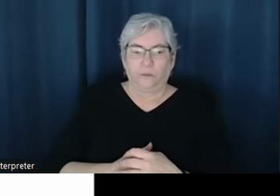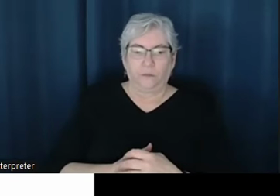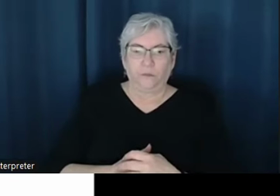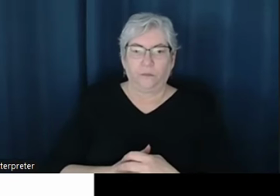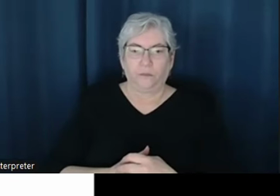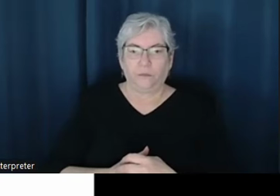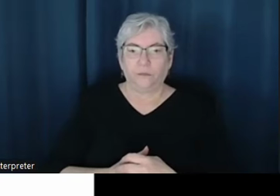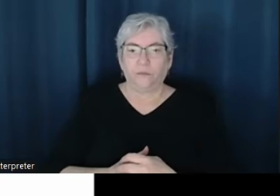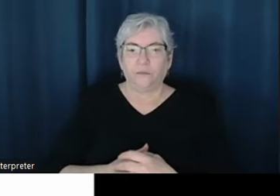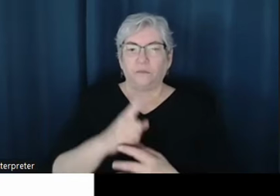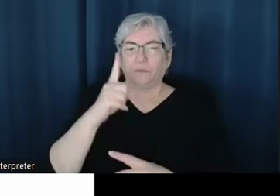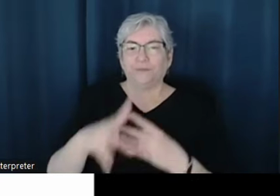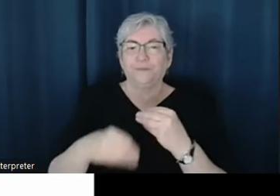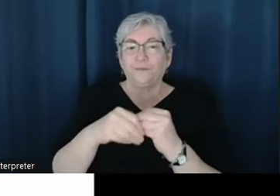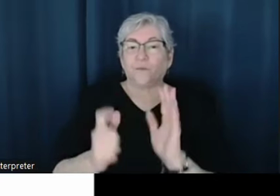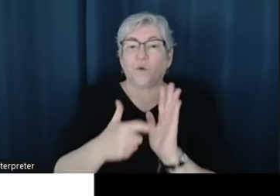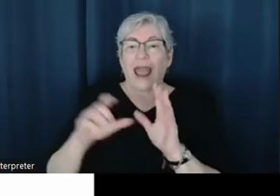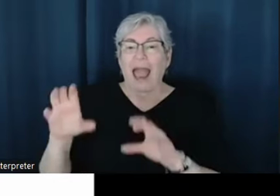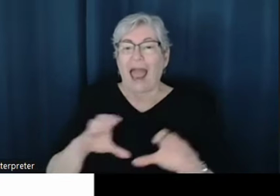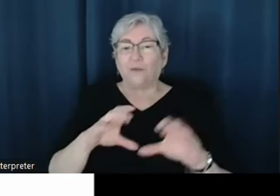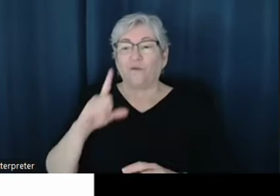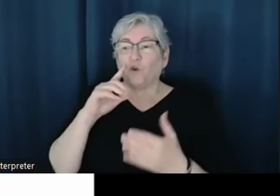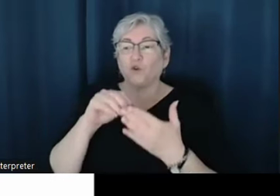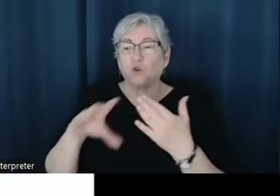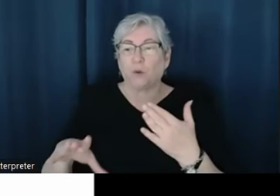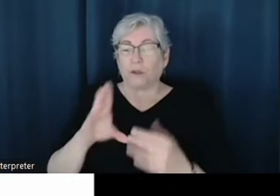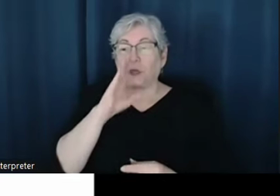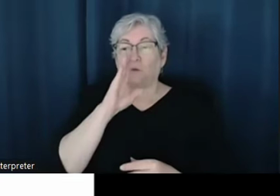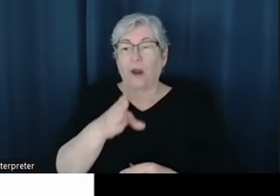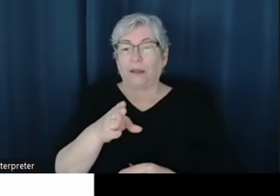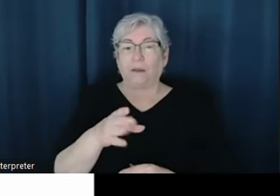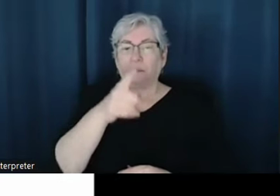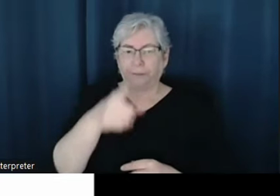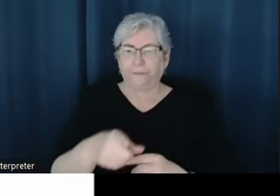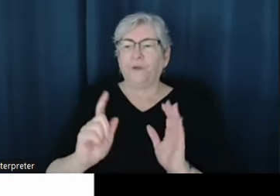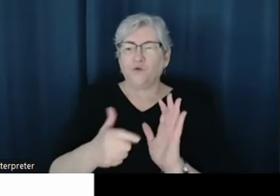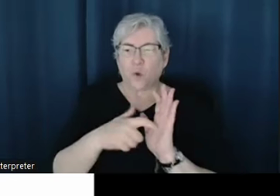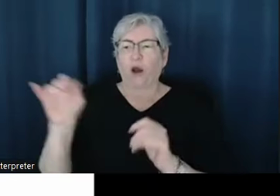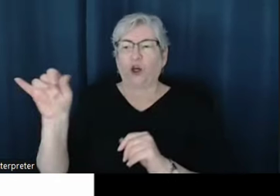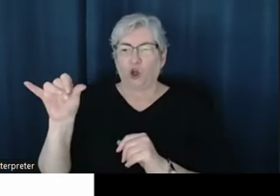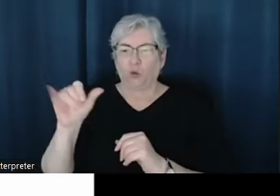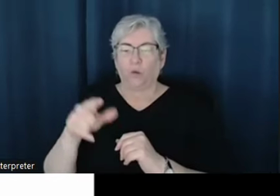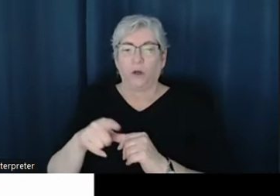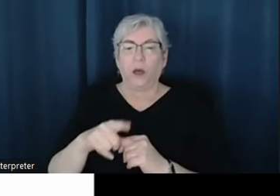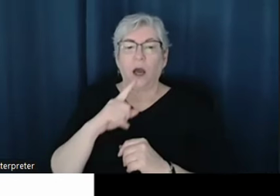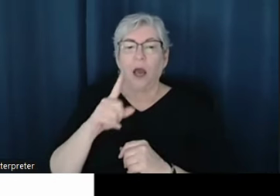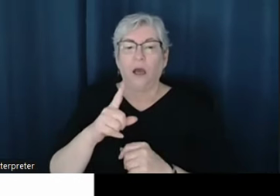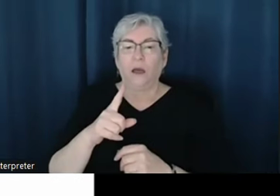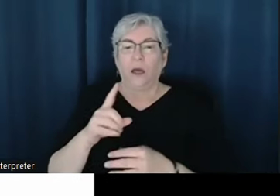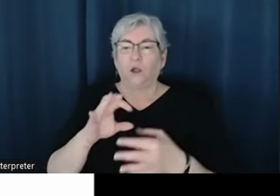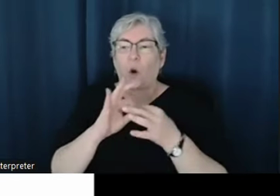So in addition to the required activities to students directly, these are also required. And it's the